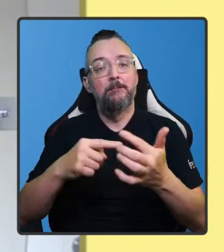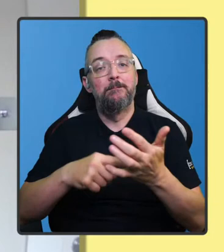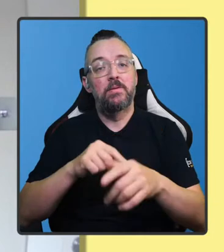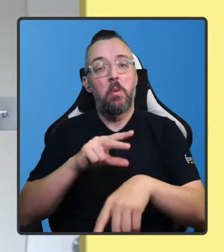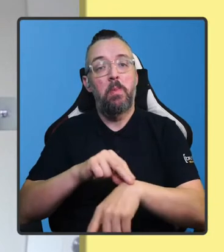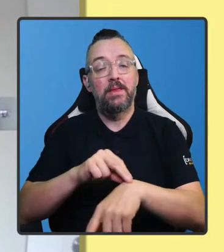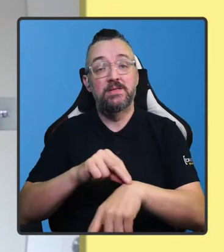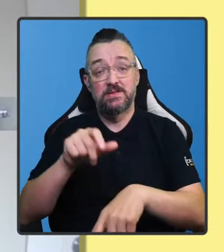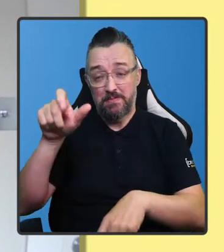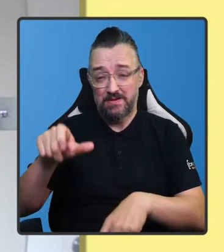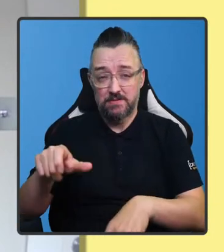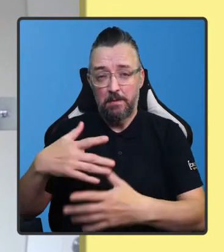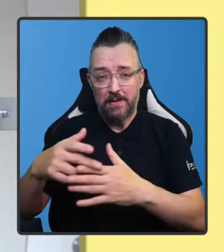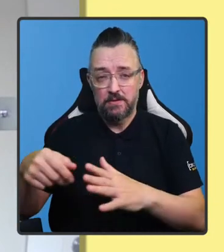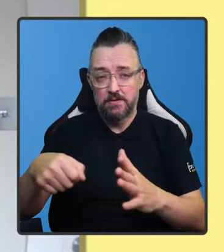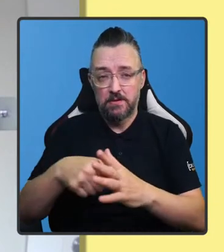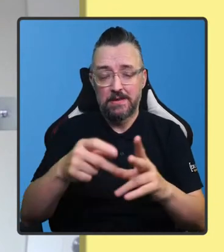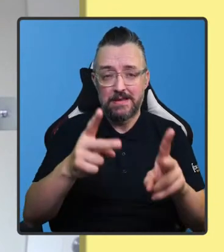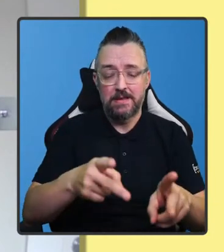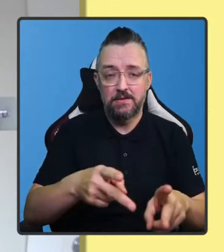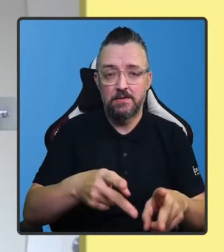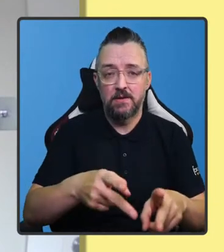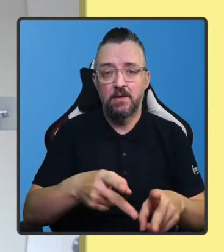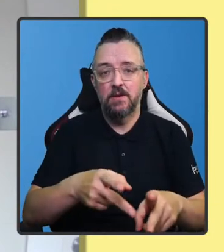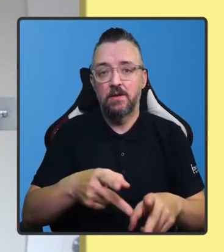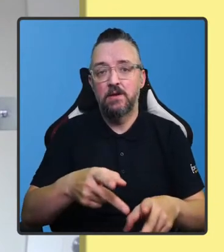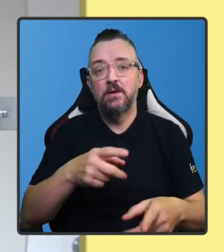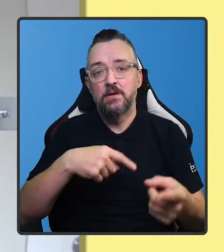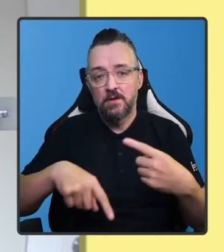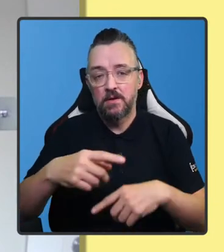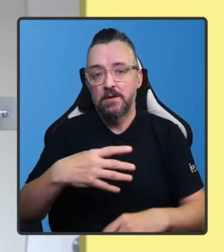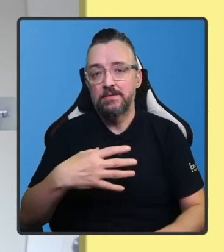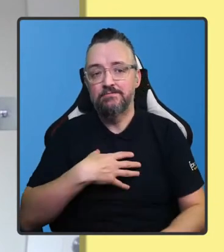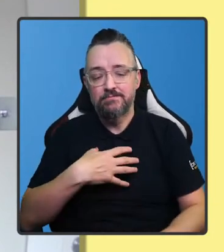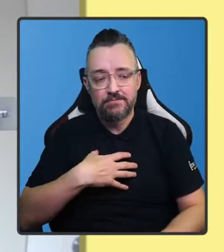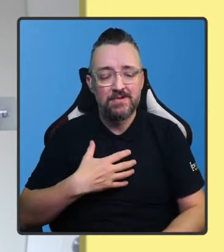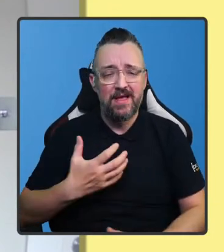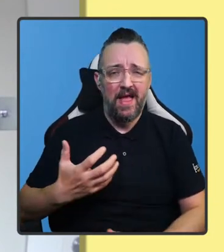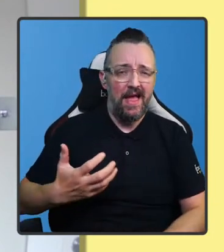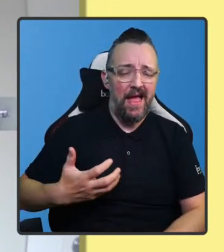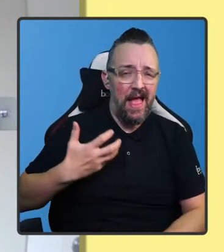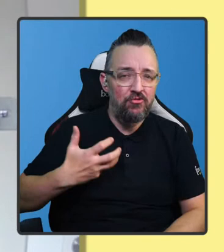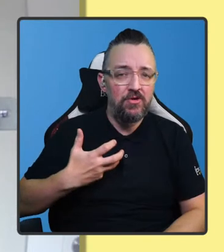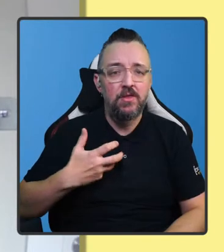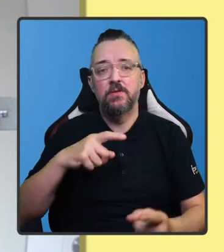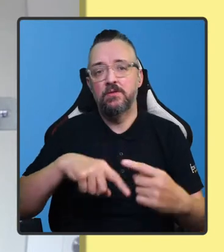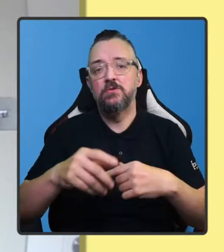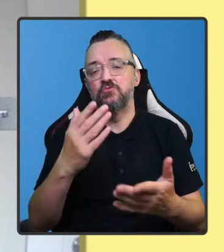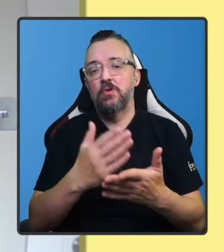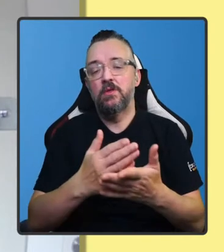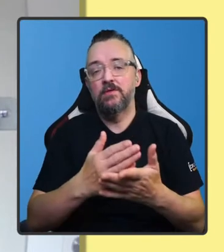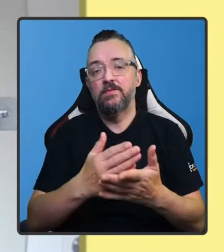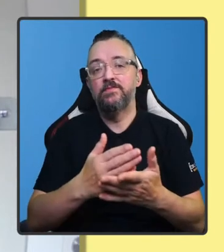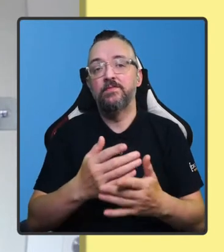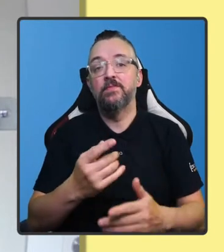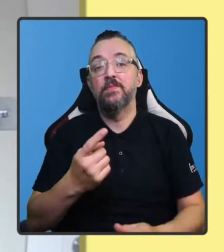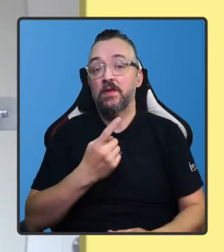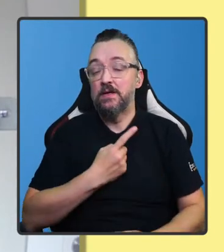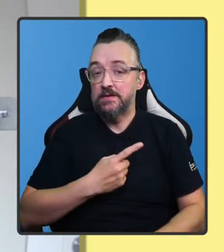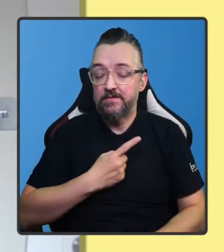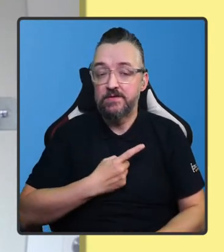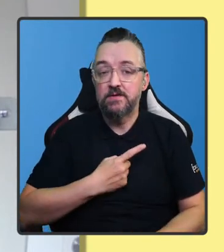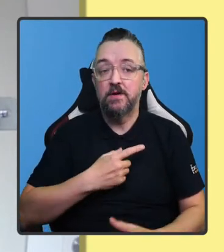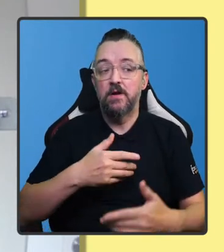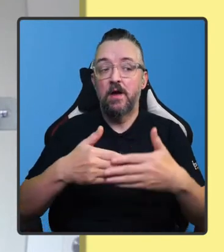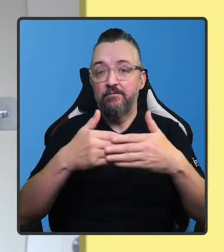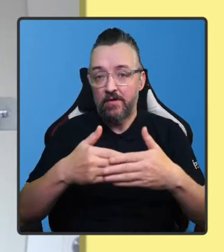her. We feel scared and are angry that this is a reality for ourselves, for our friends, for